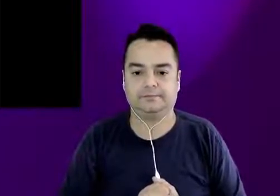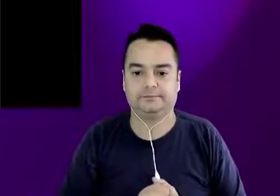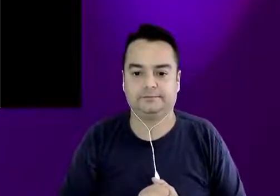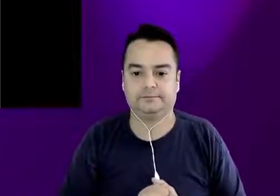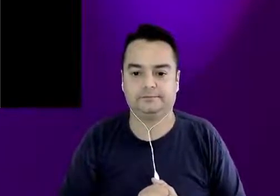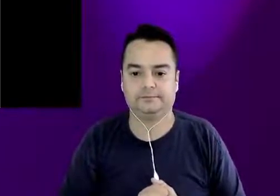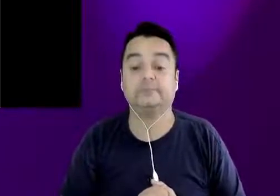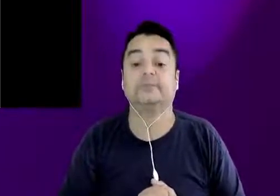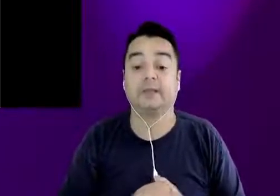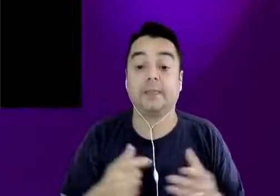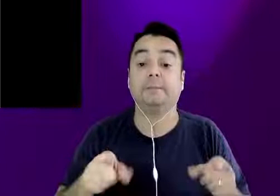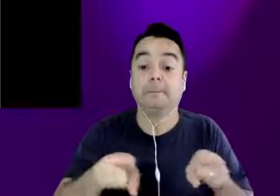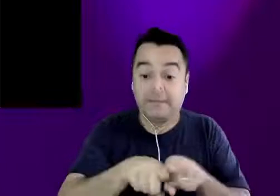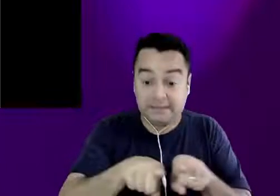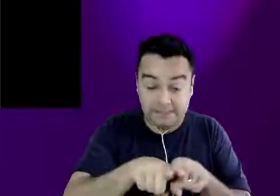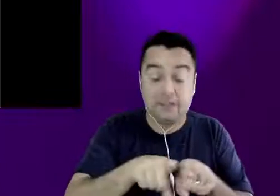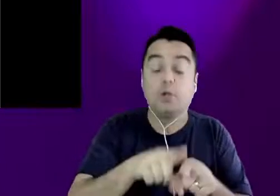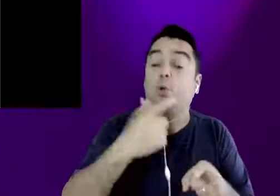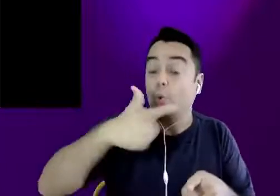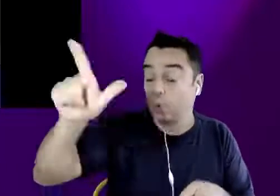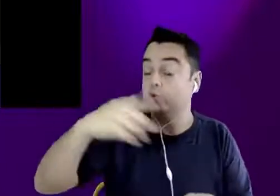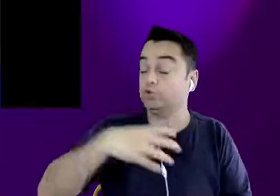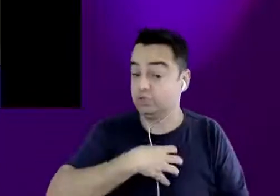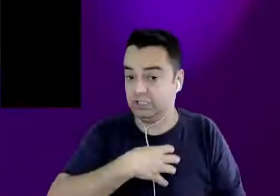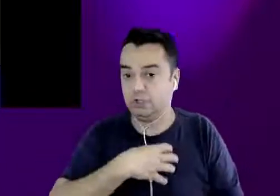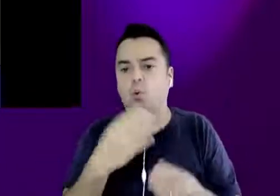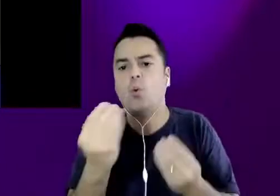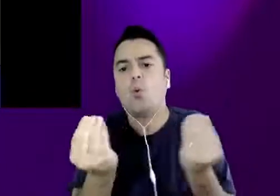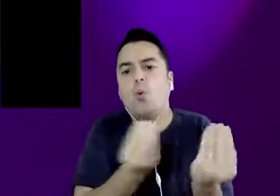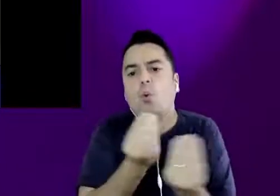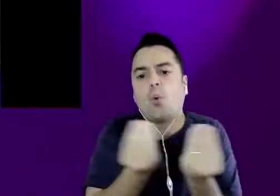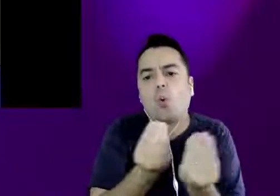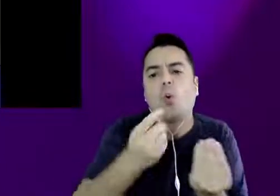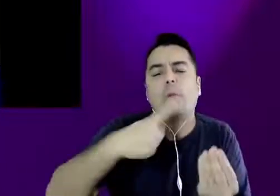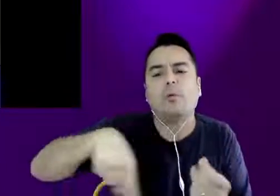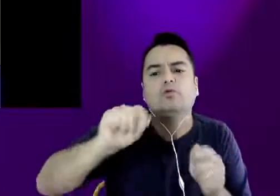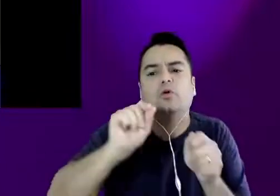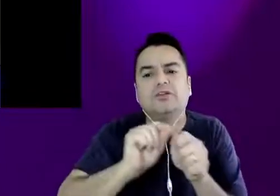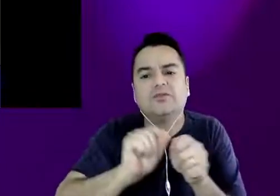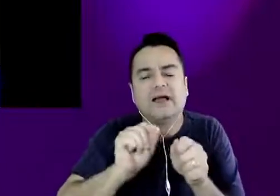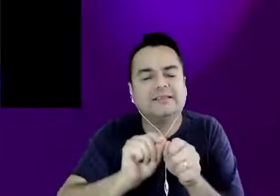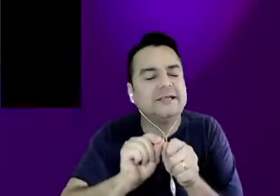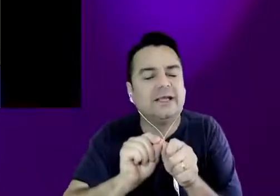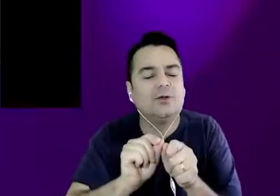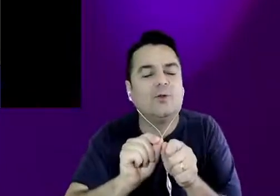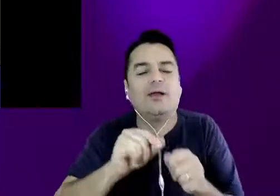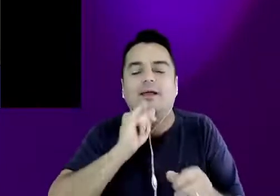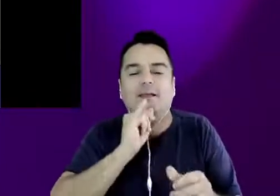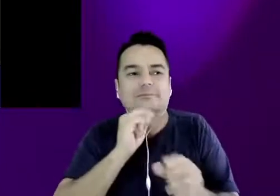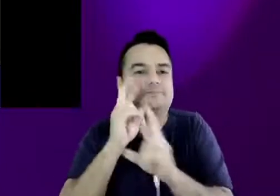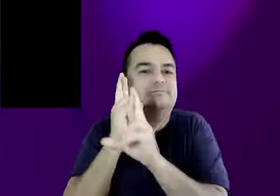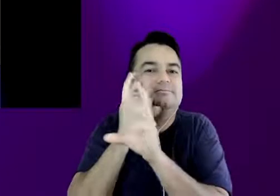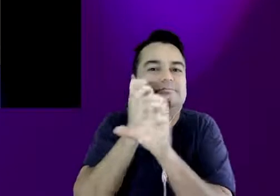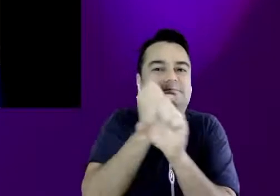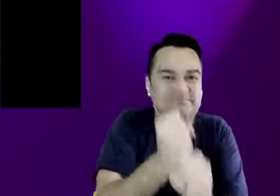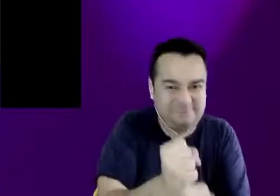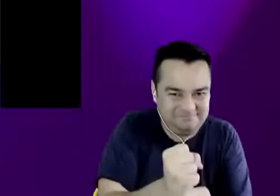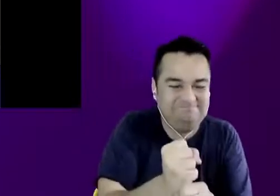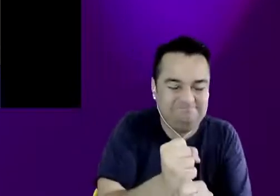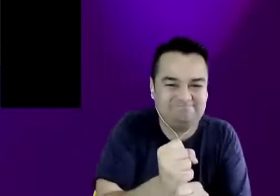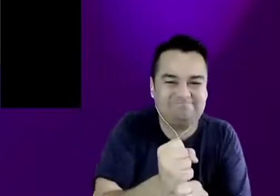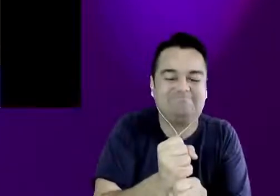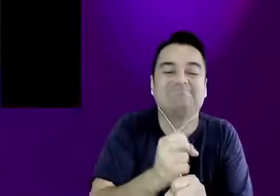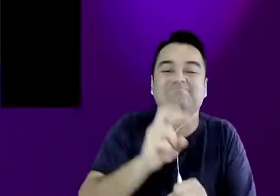how are we doing in terms of reproducible results? In other words, if they come to one